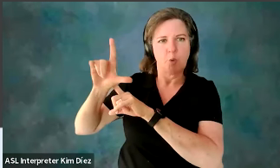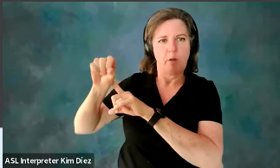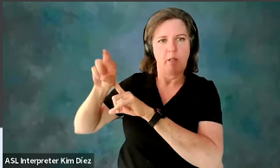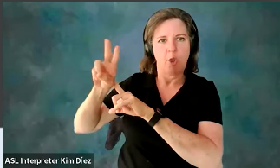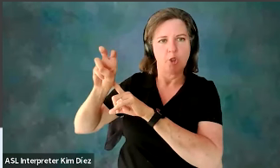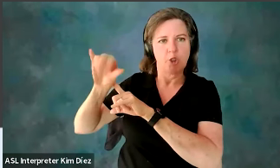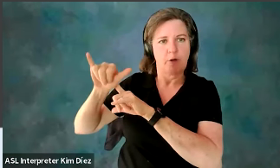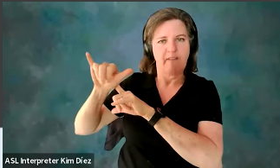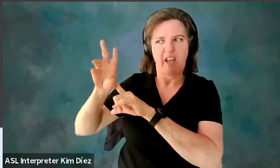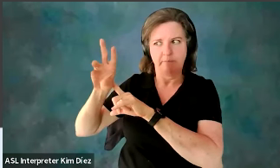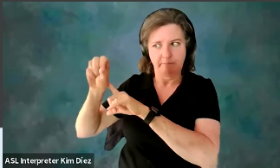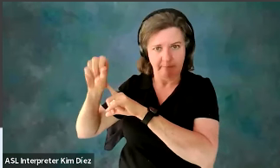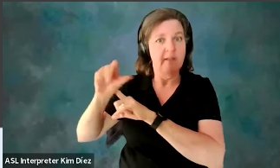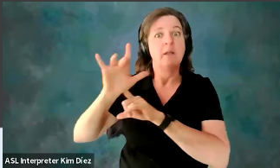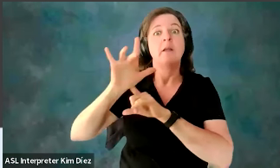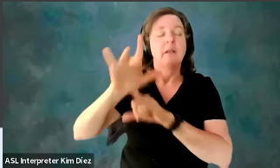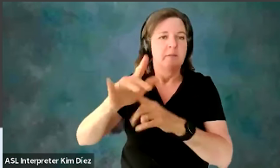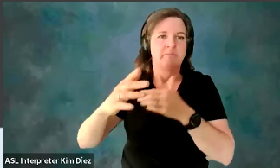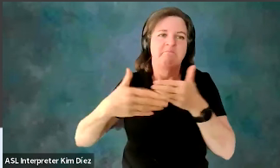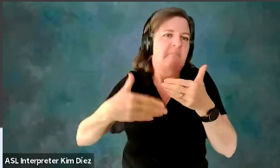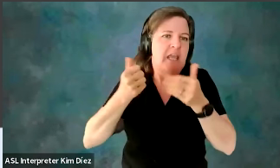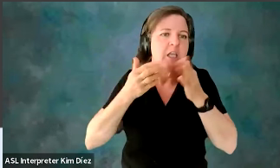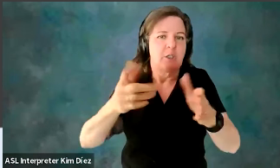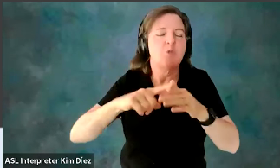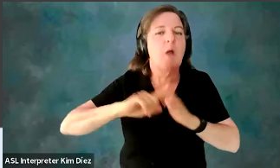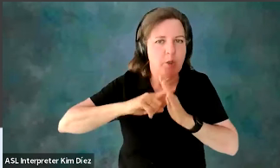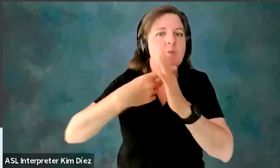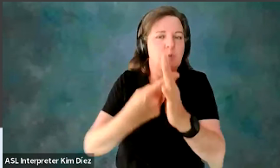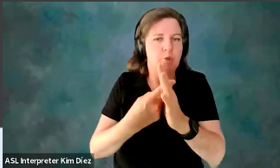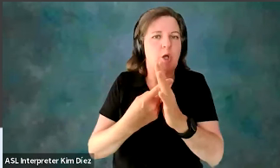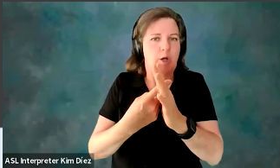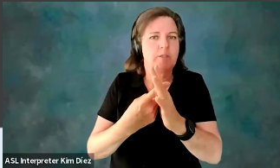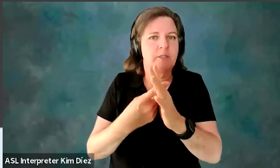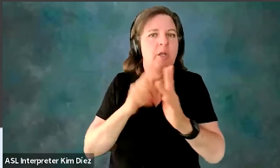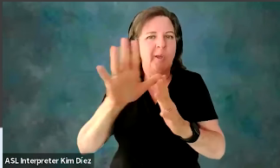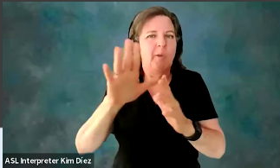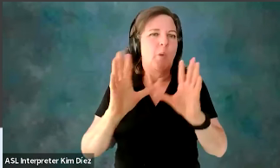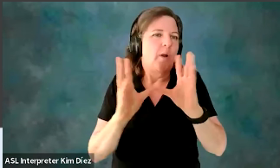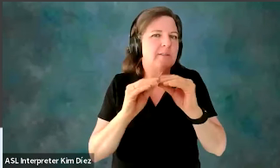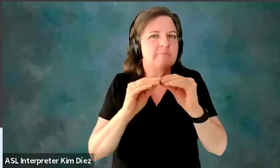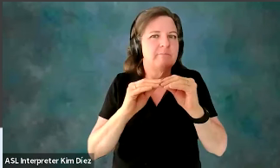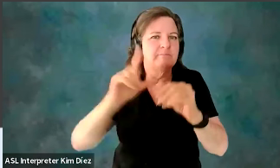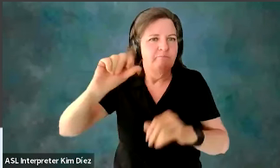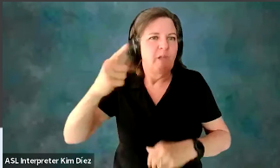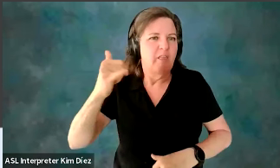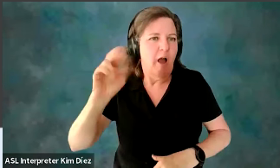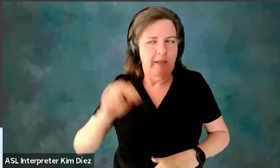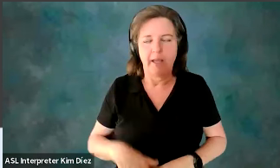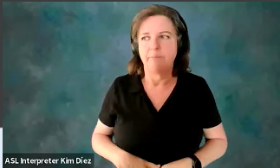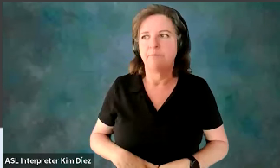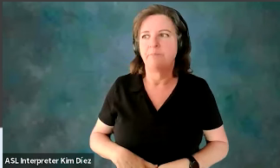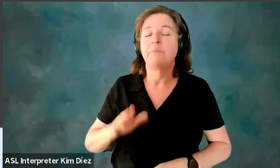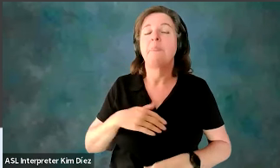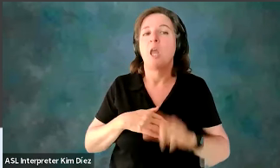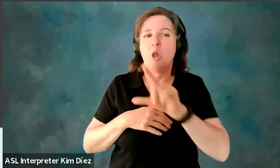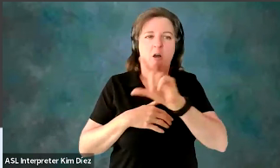simplest way of beginning the area in this area. But at the left, I want